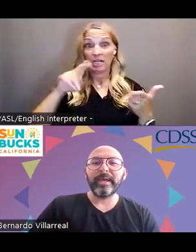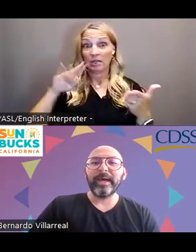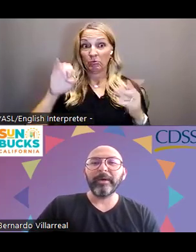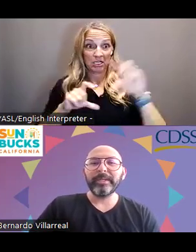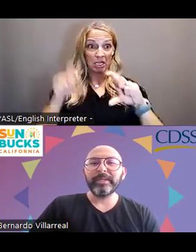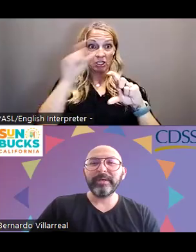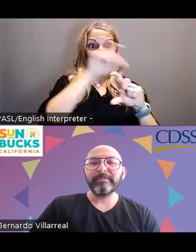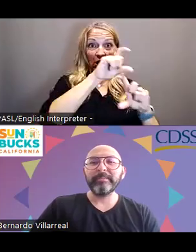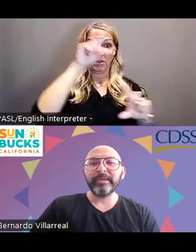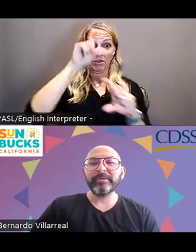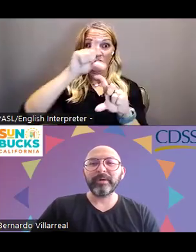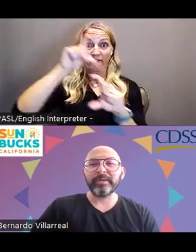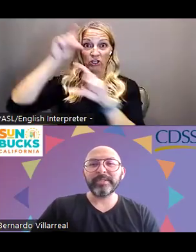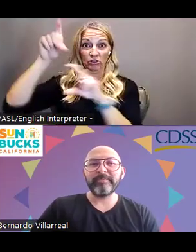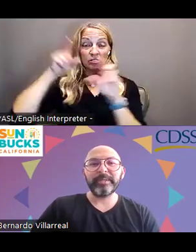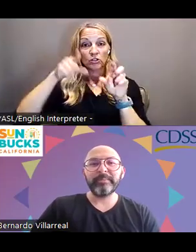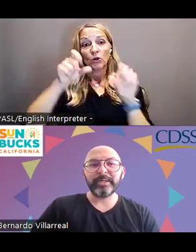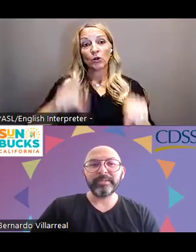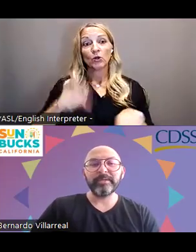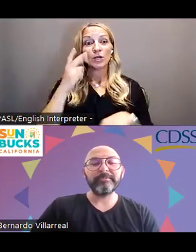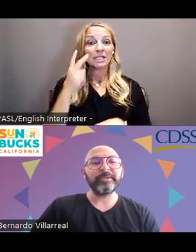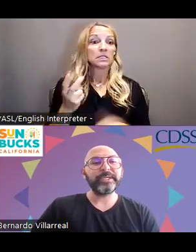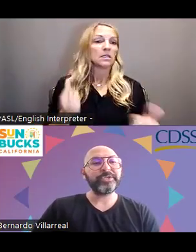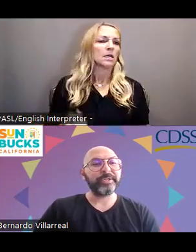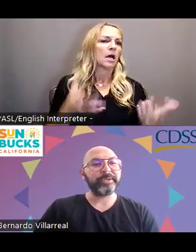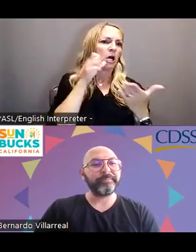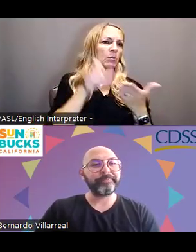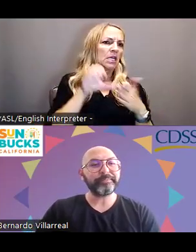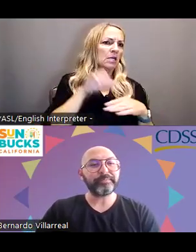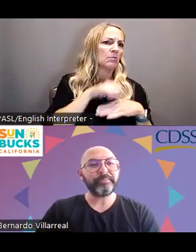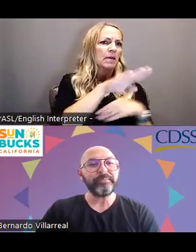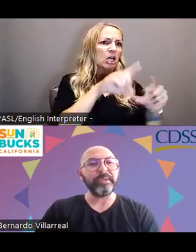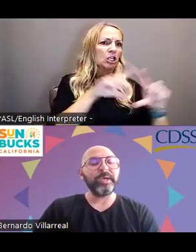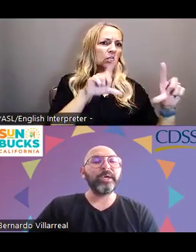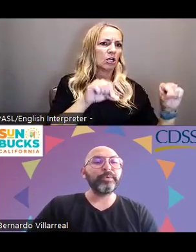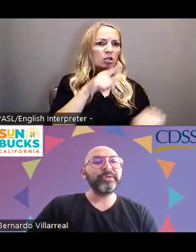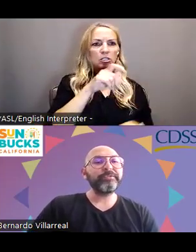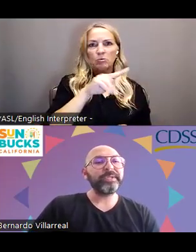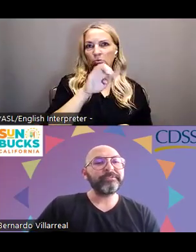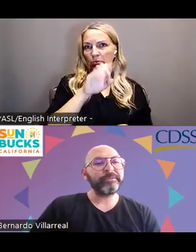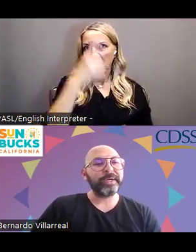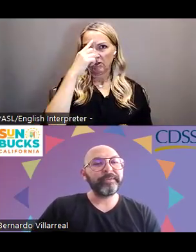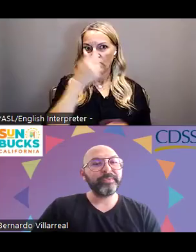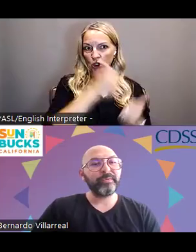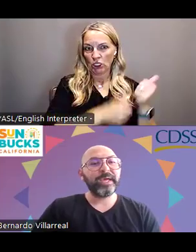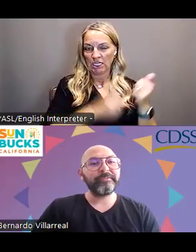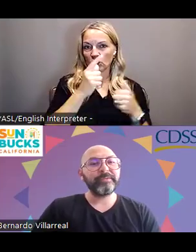easily see how many of the mailed cards have been pinned for each year. Moving from left to right, we